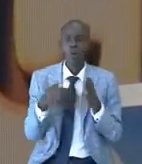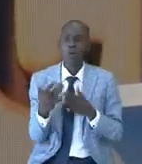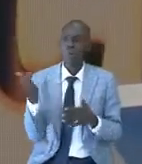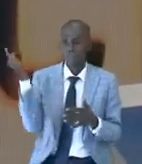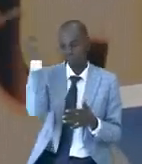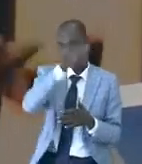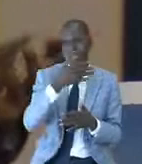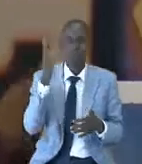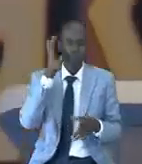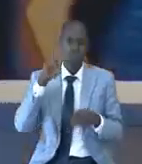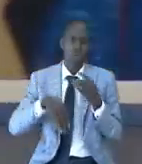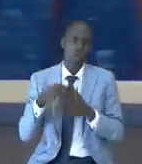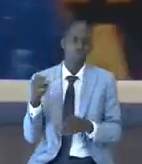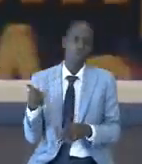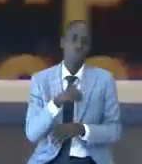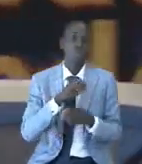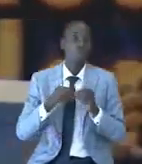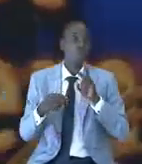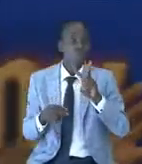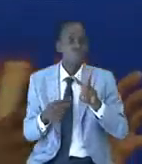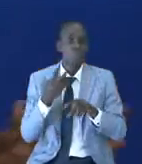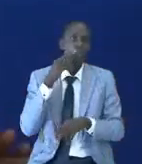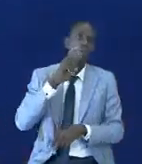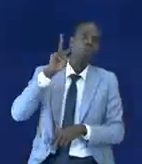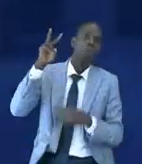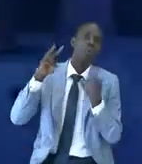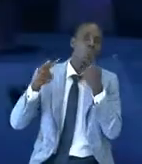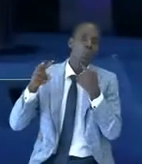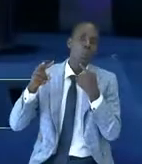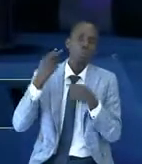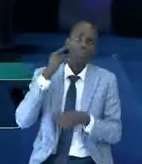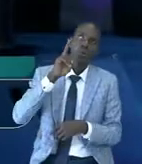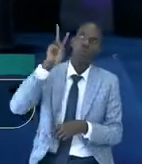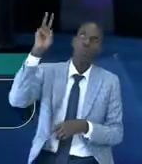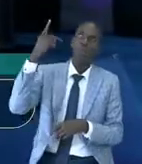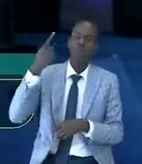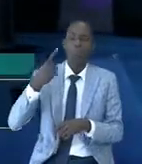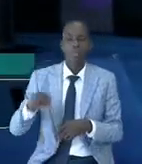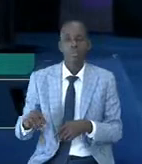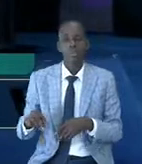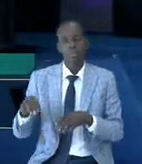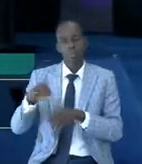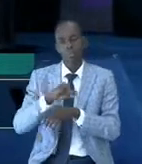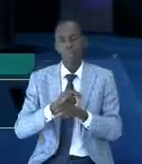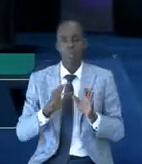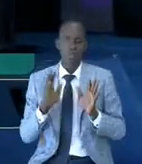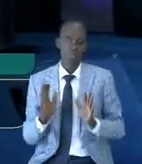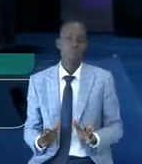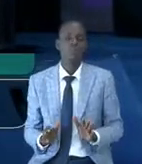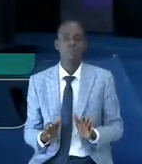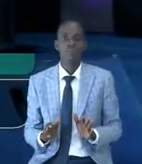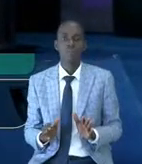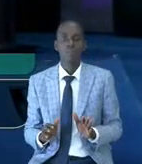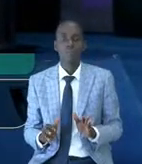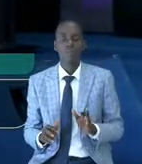away from your life. Number two there is to behold the Master. Behold the Master.